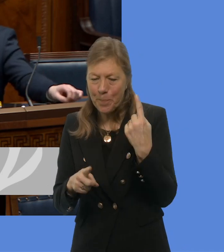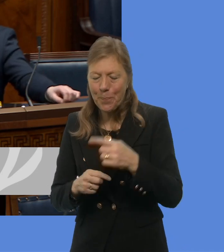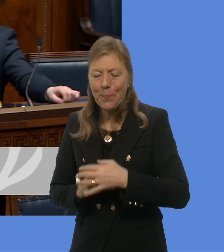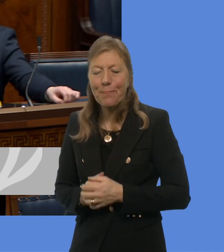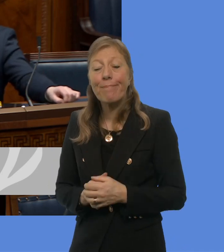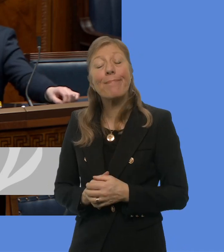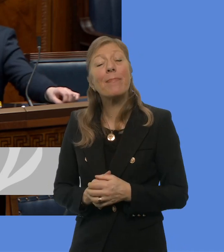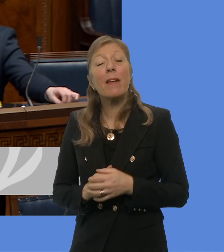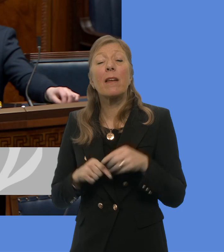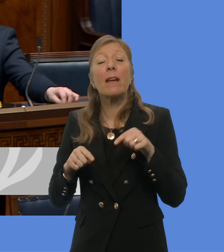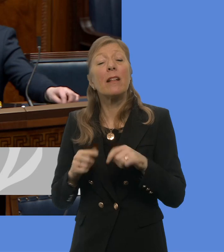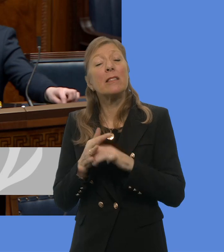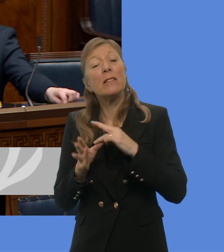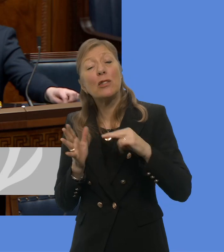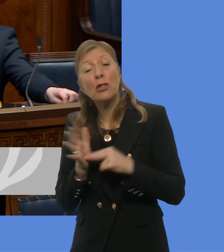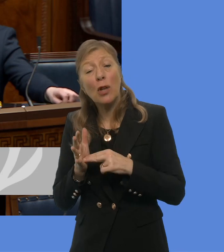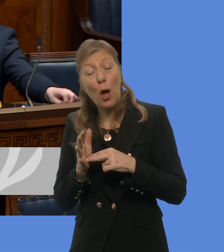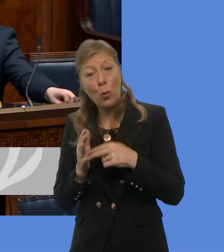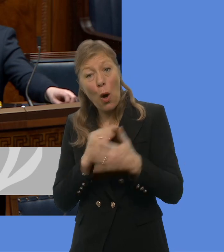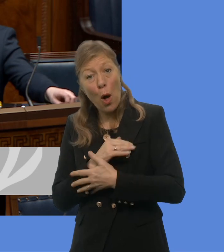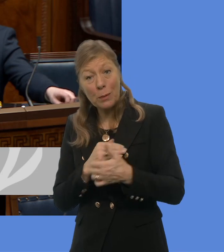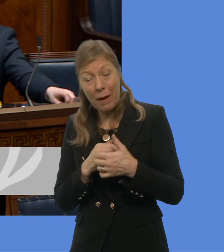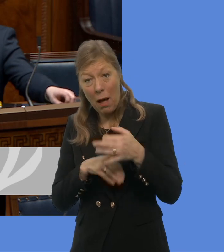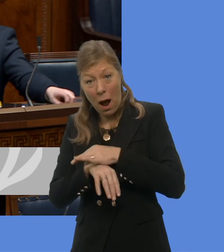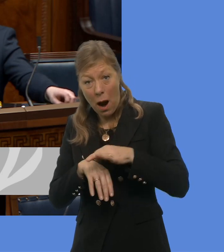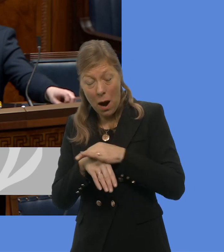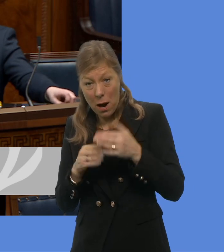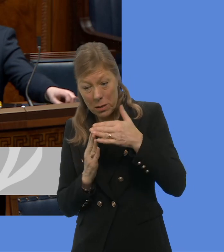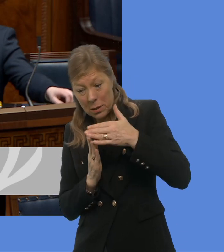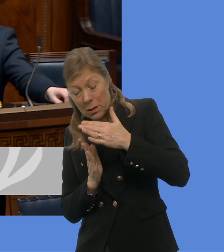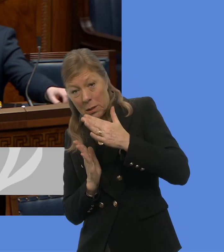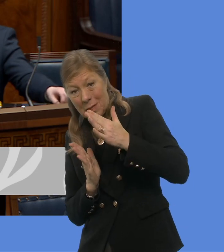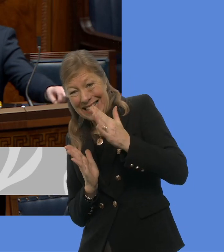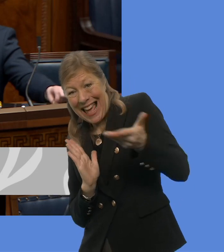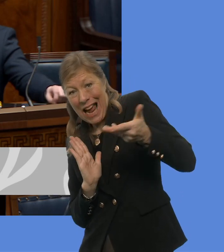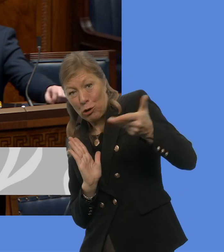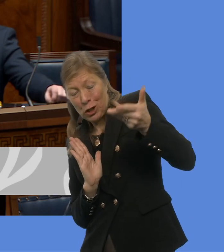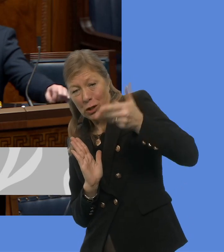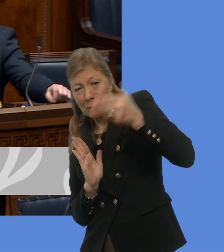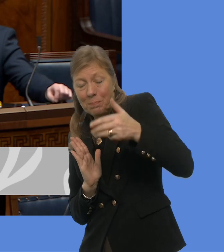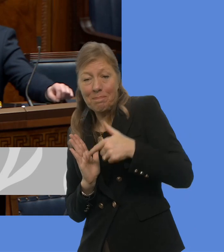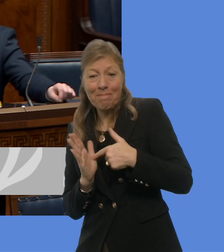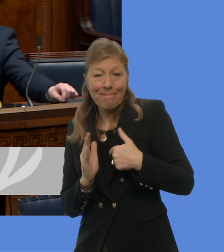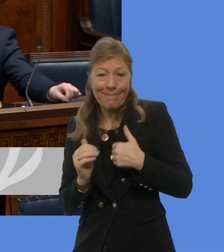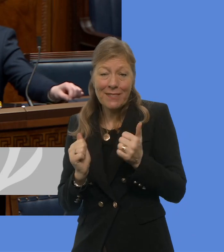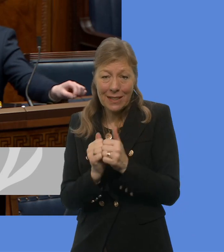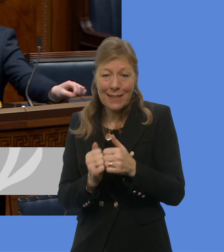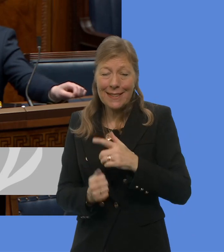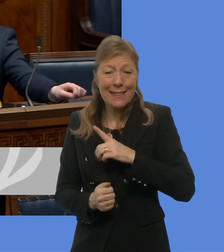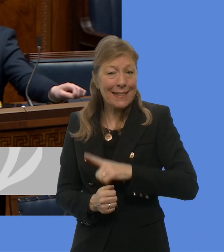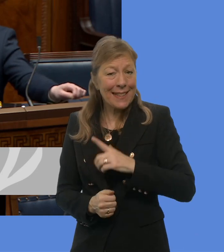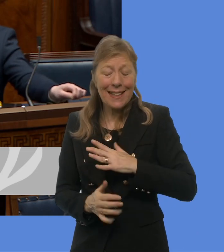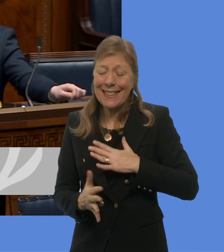my predecessor, Robin Swan, who said that he needed every square, I would imagine, yard, because he's not a European and wouldn't have gone for every square